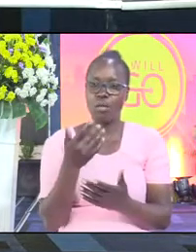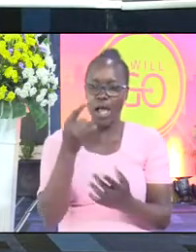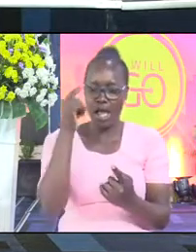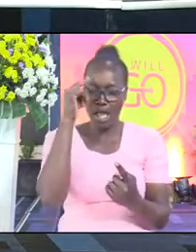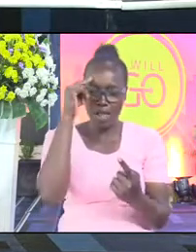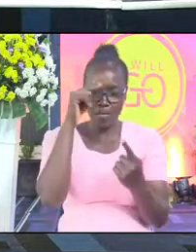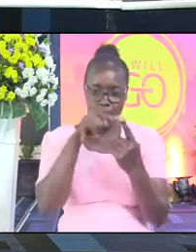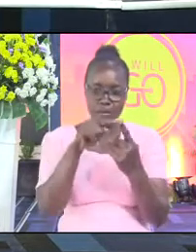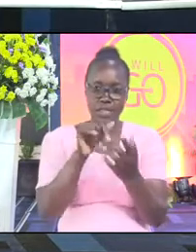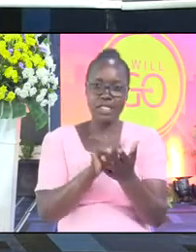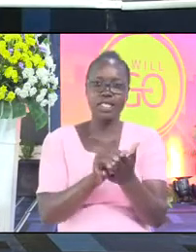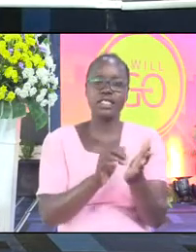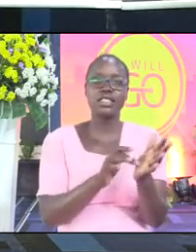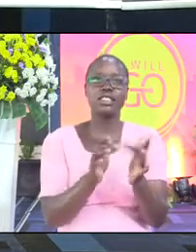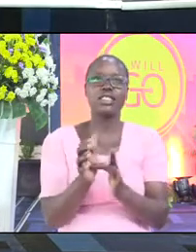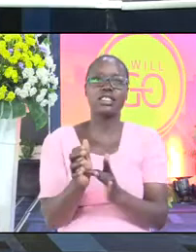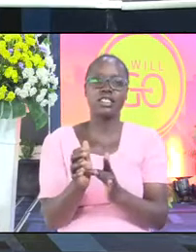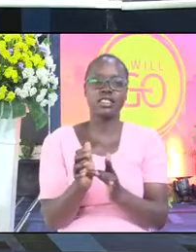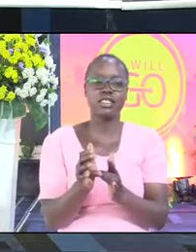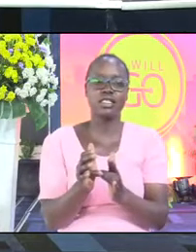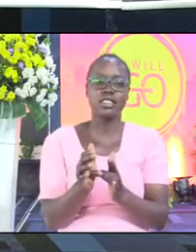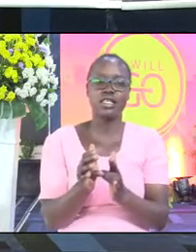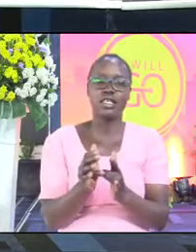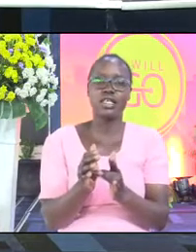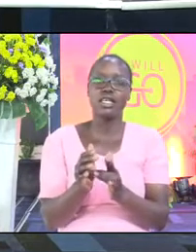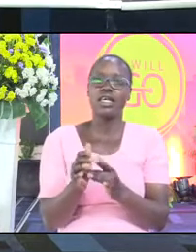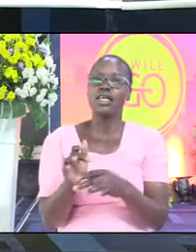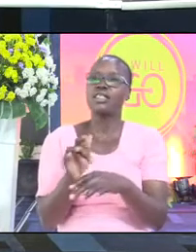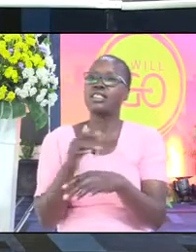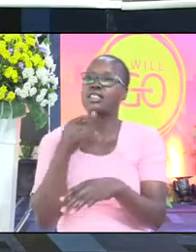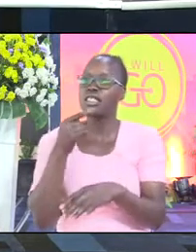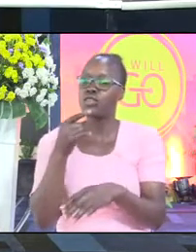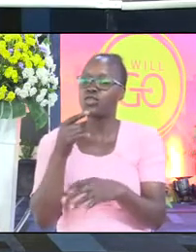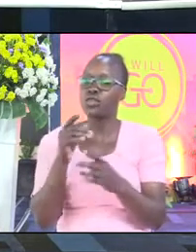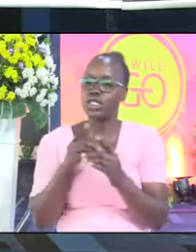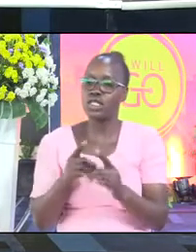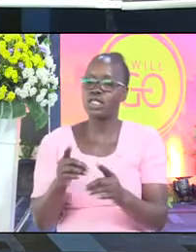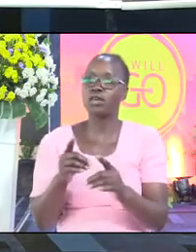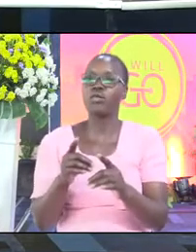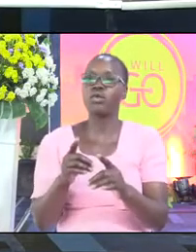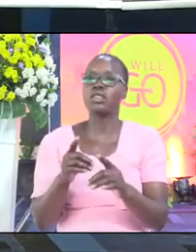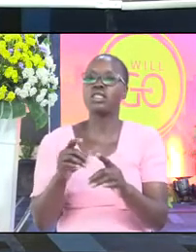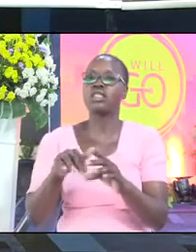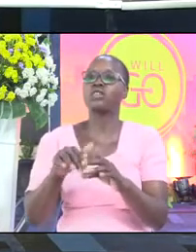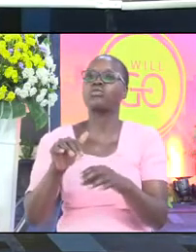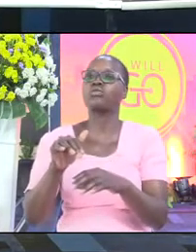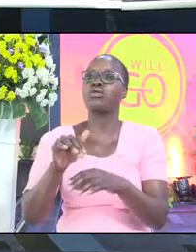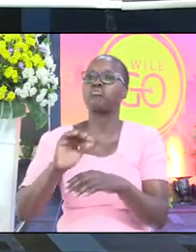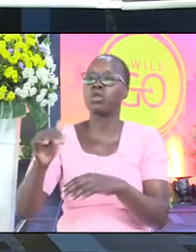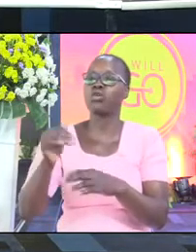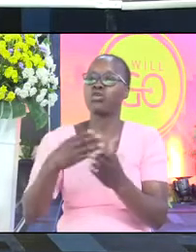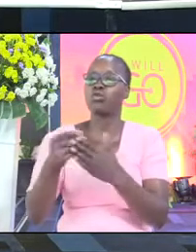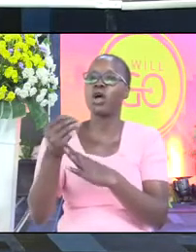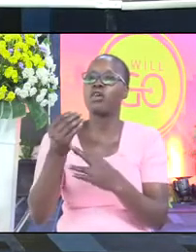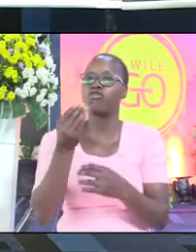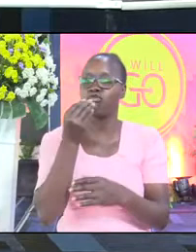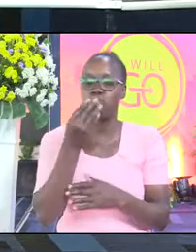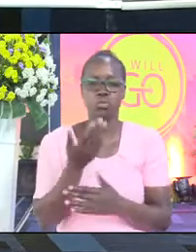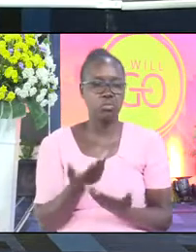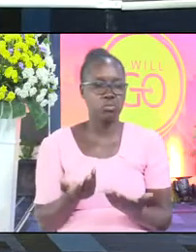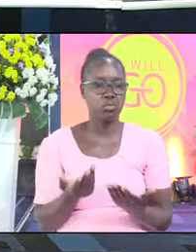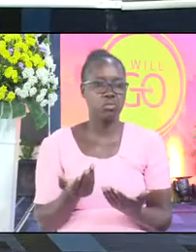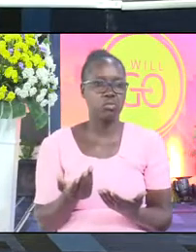purpose that Jesus sent his disciples into town to buy food.